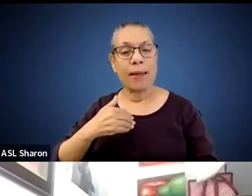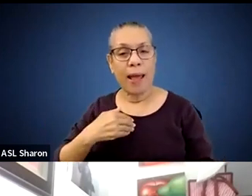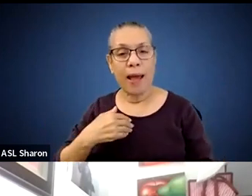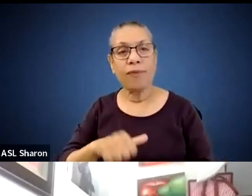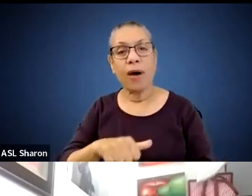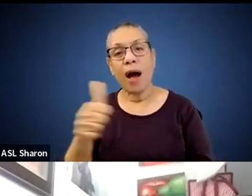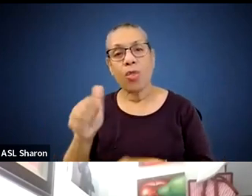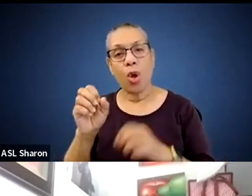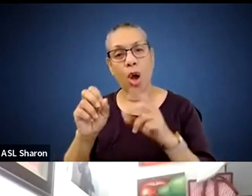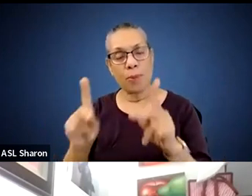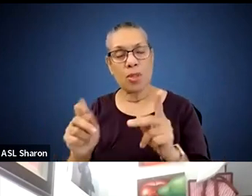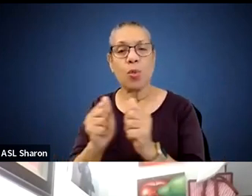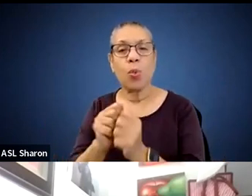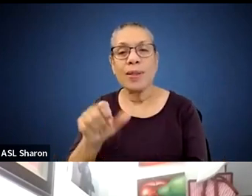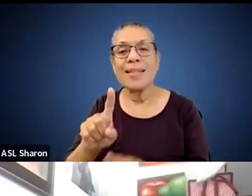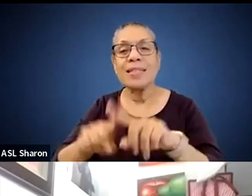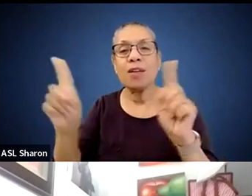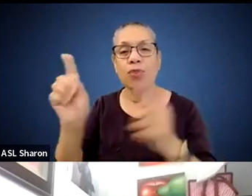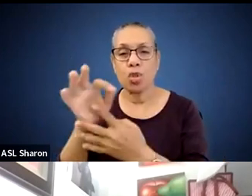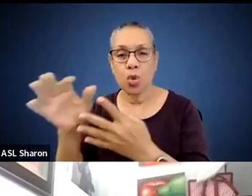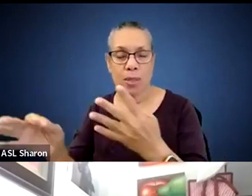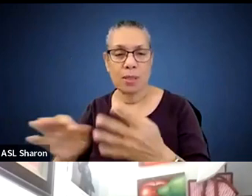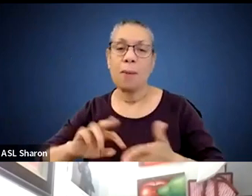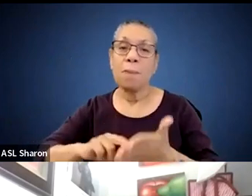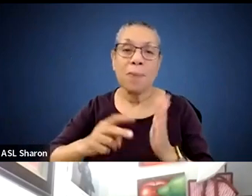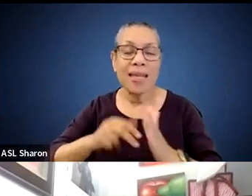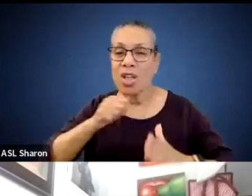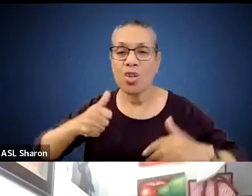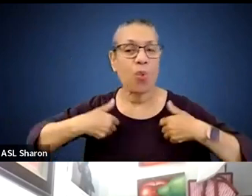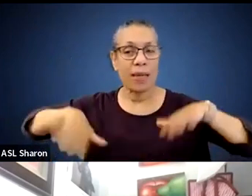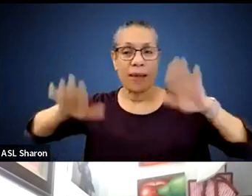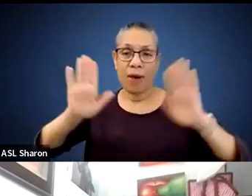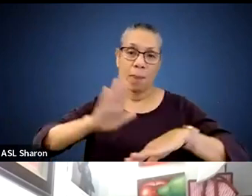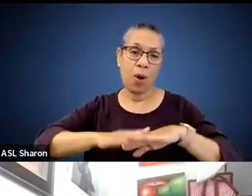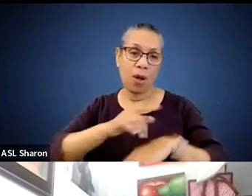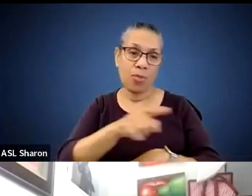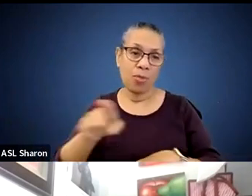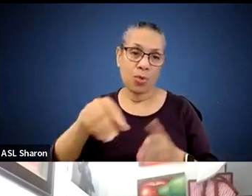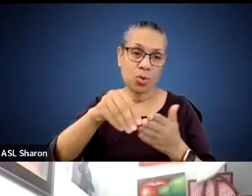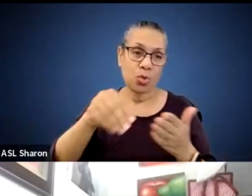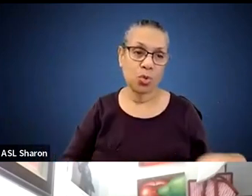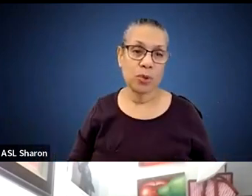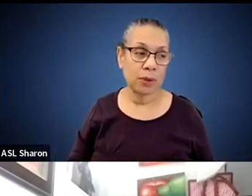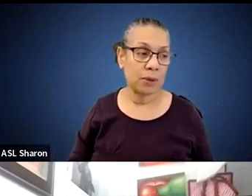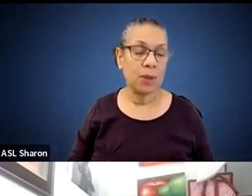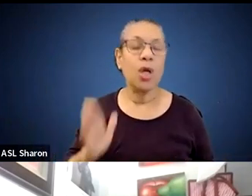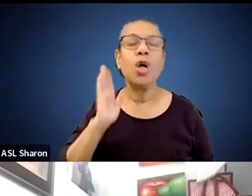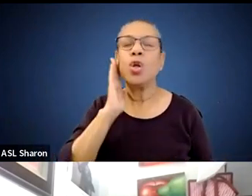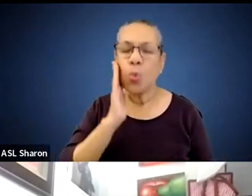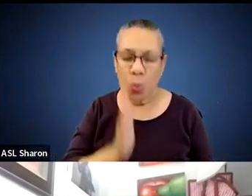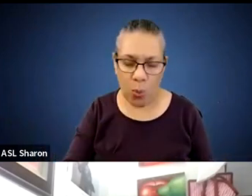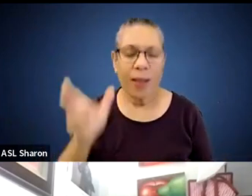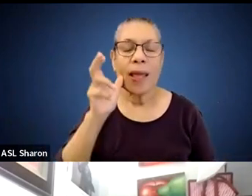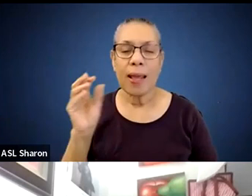opportunity with another choice so never giving up on them um so I think you know that's going to be something you're going to hear a lot more about